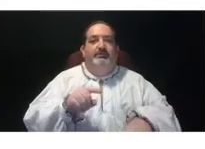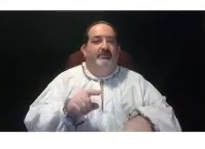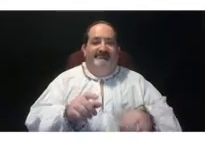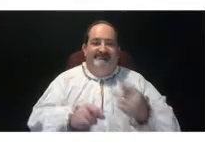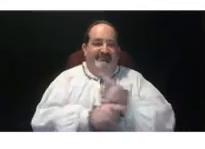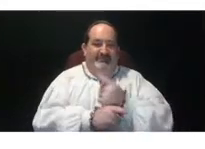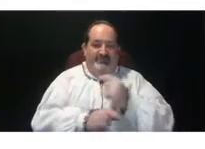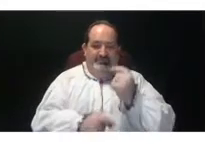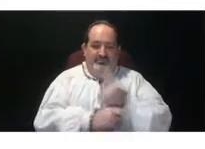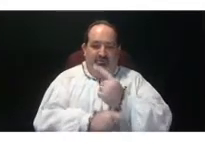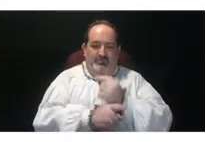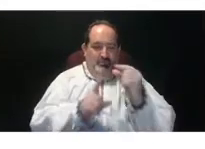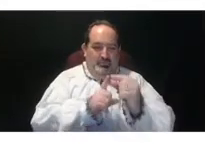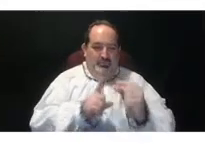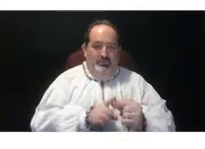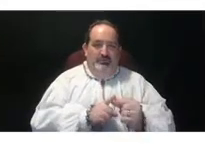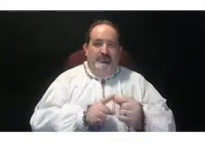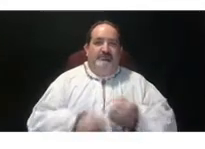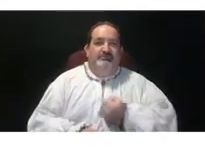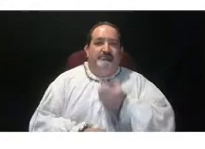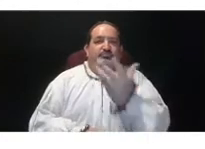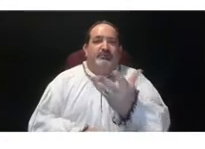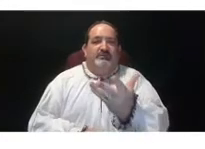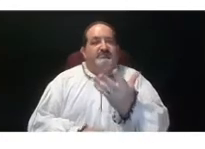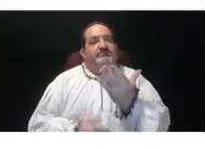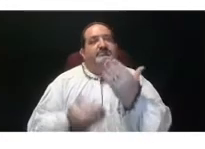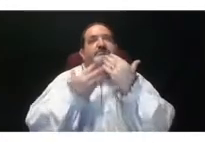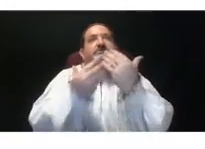to express our deepest thanks to you.